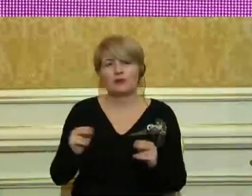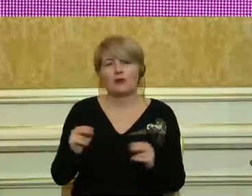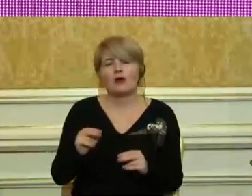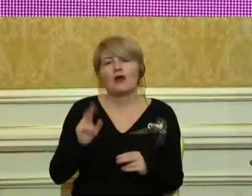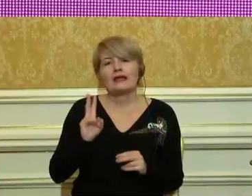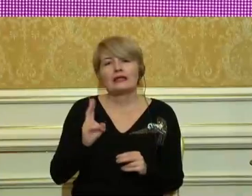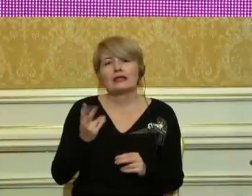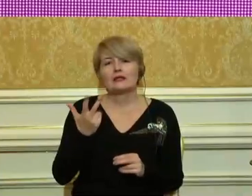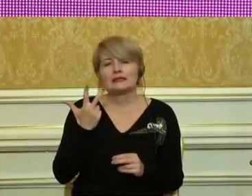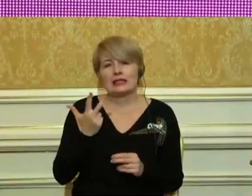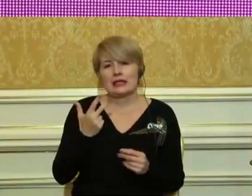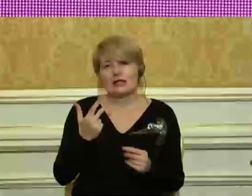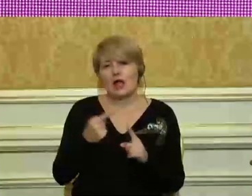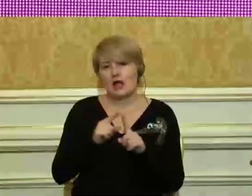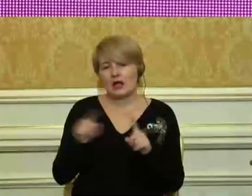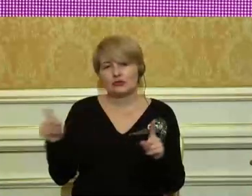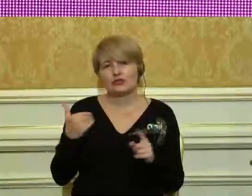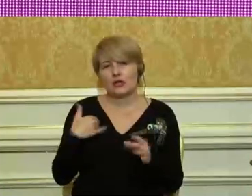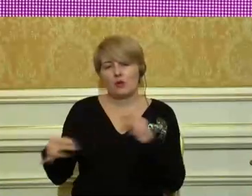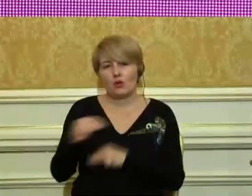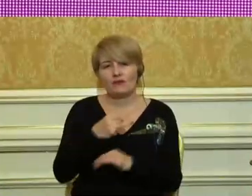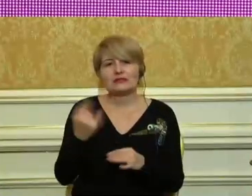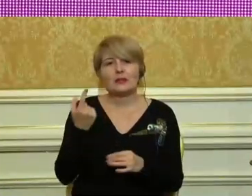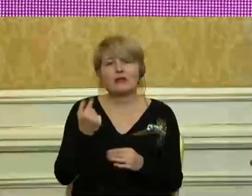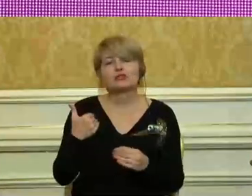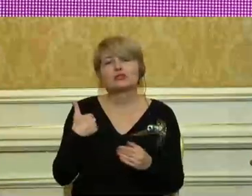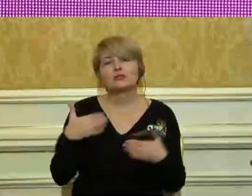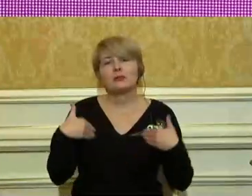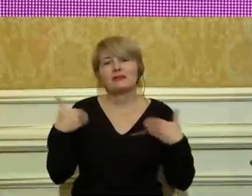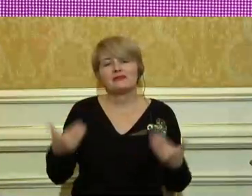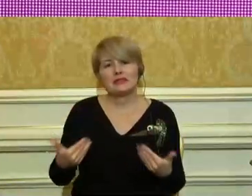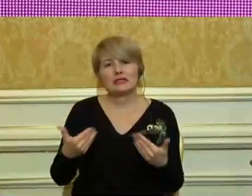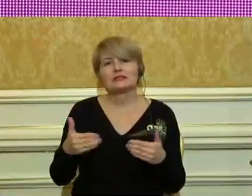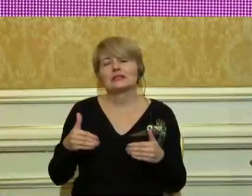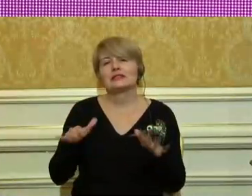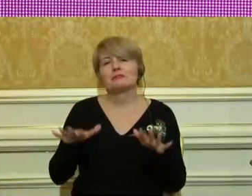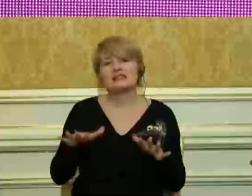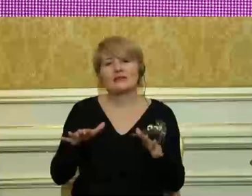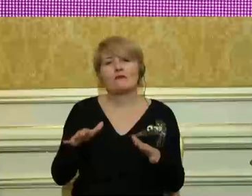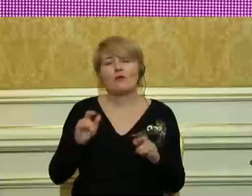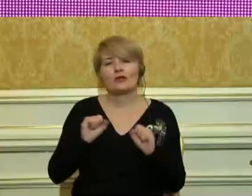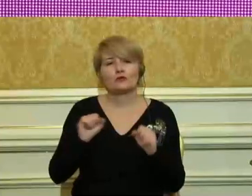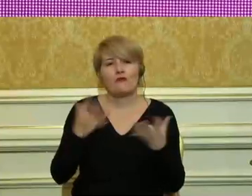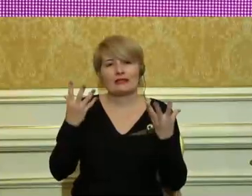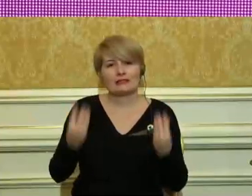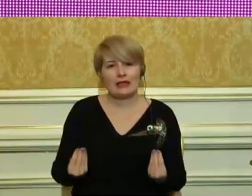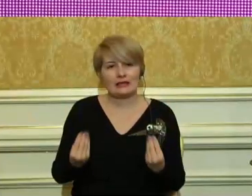say a few words about the directions of our work in our parliament. First of all, I would like to greet with